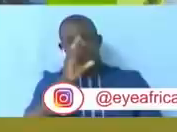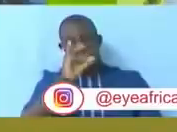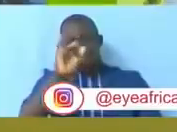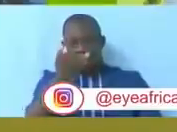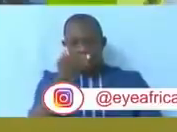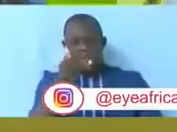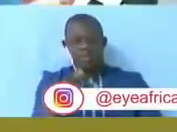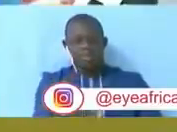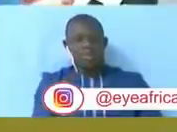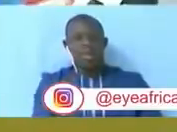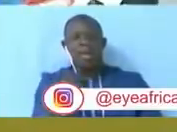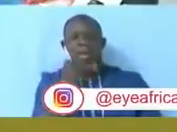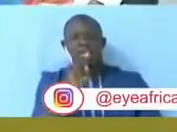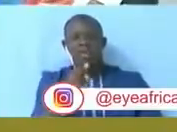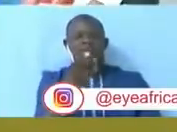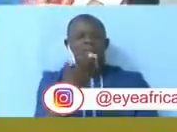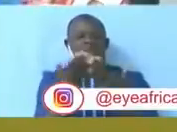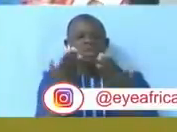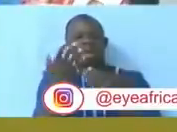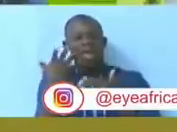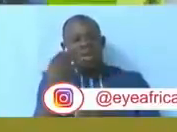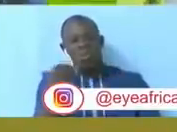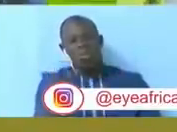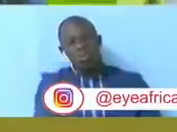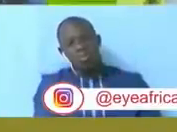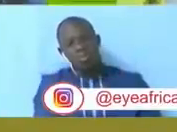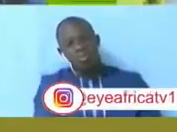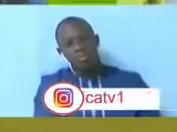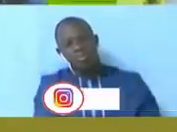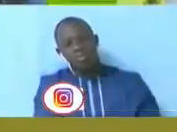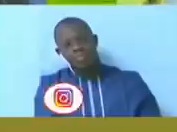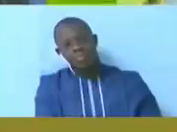Okay. How did that end? Well, we maintain our ground that